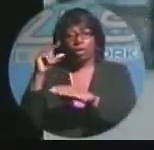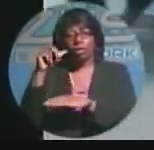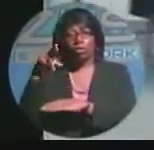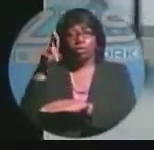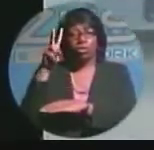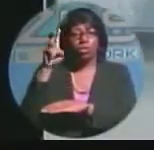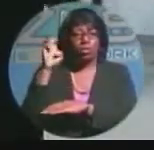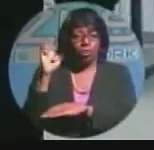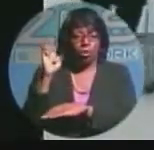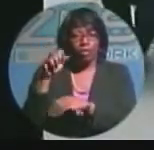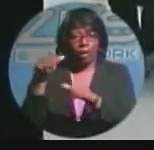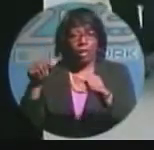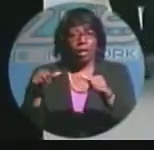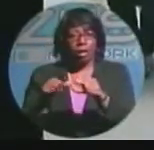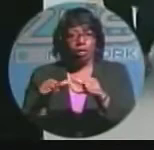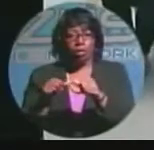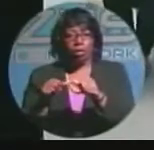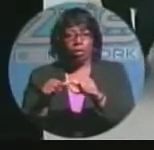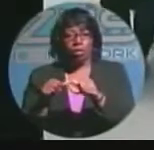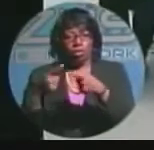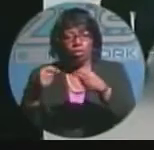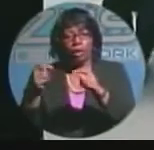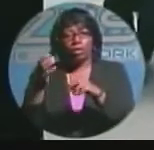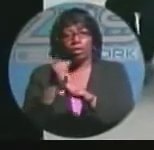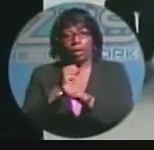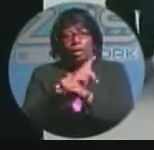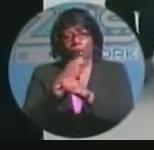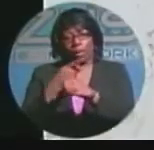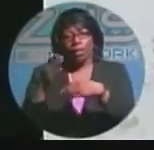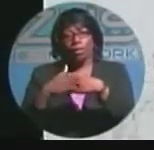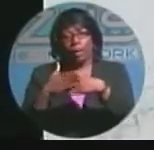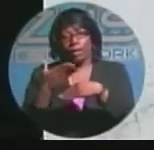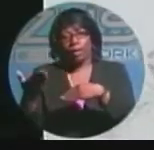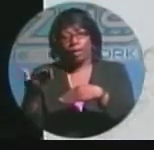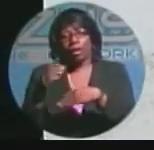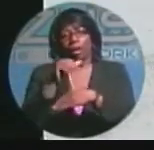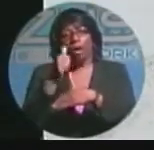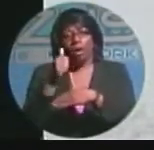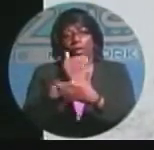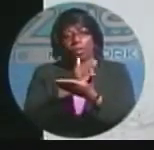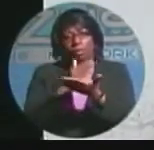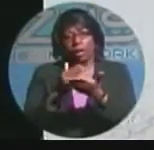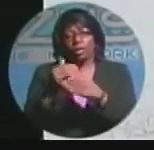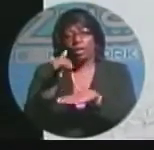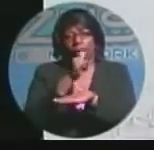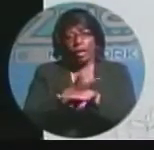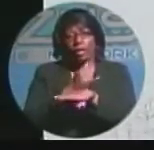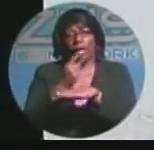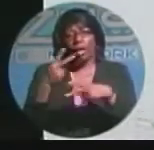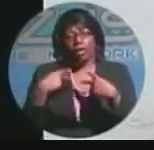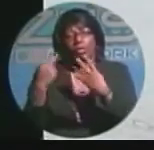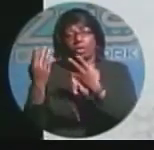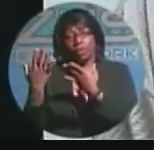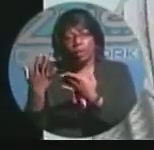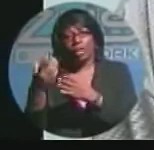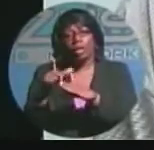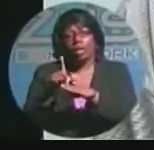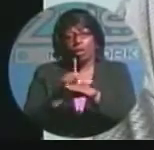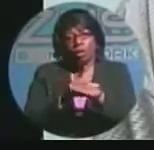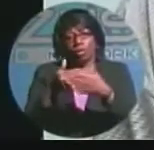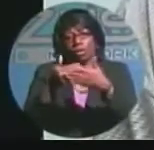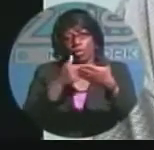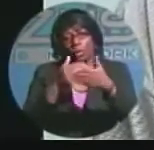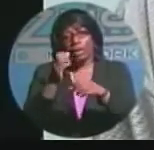back online. But BEC customers in some of the hardest hit islands may have to wait a little while longer before their supplies are fully restored.